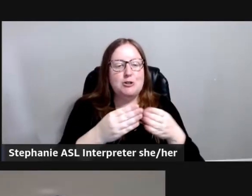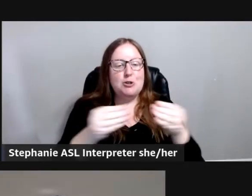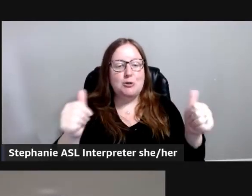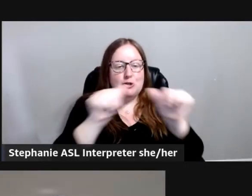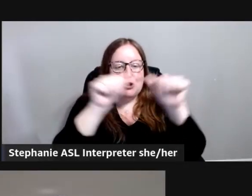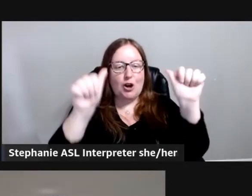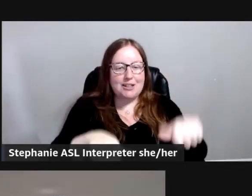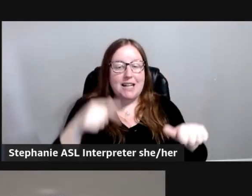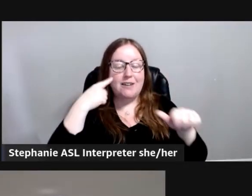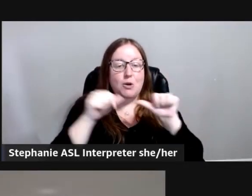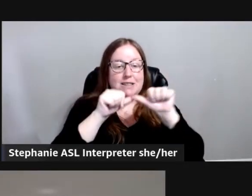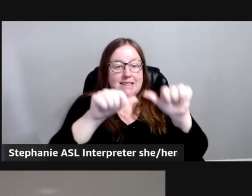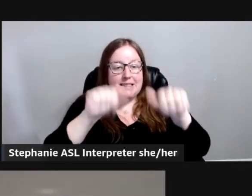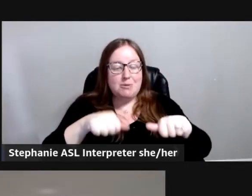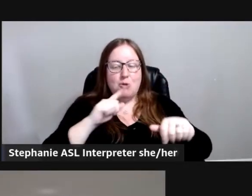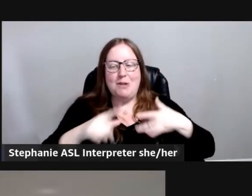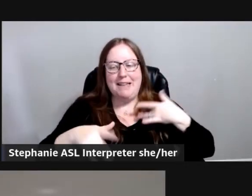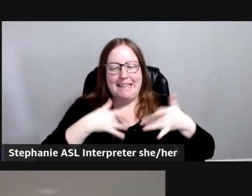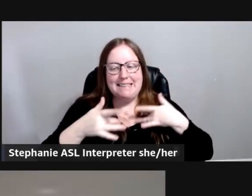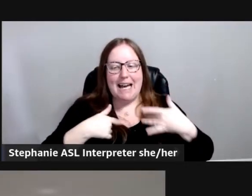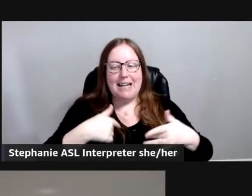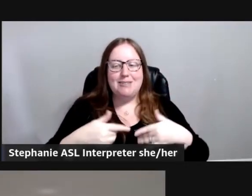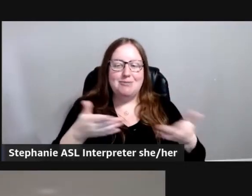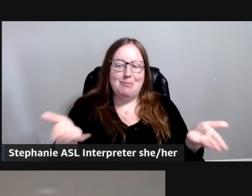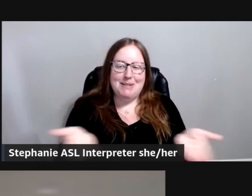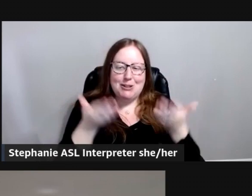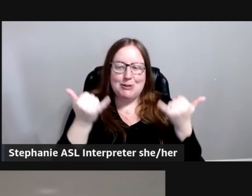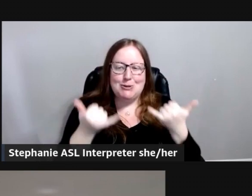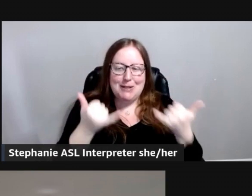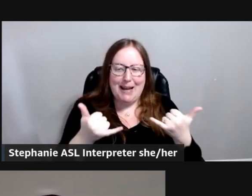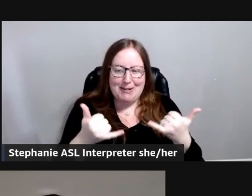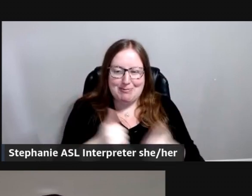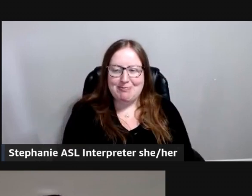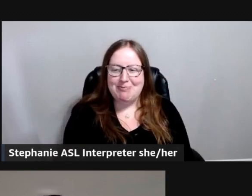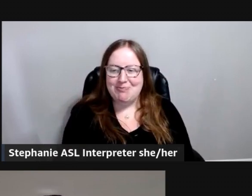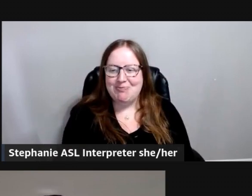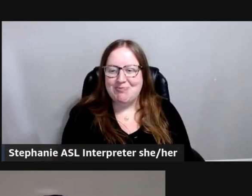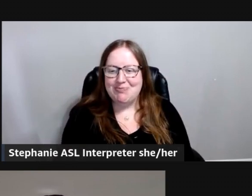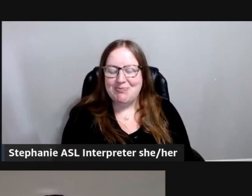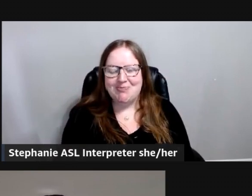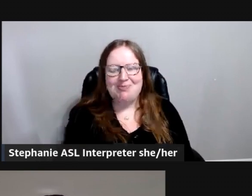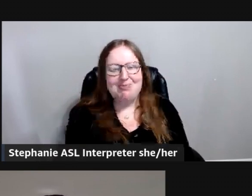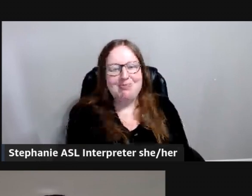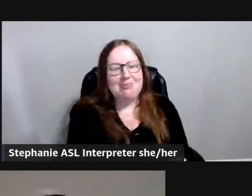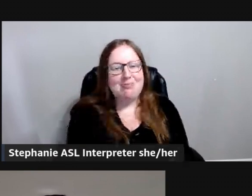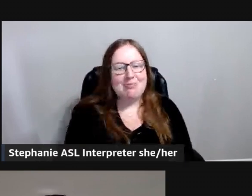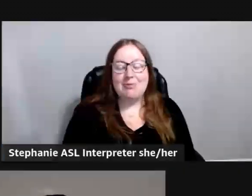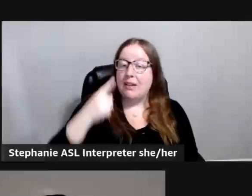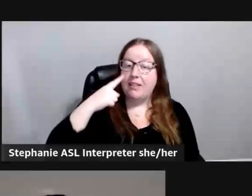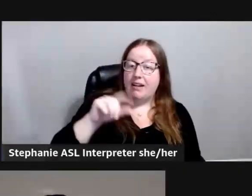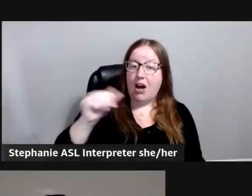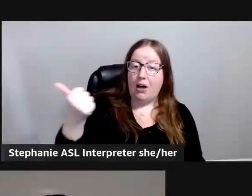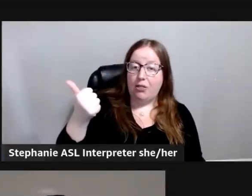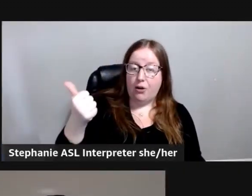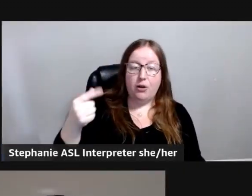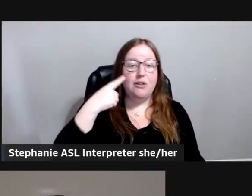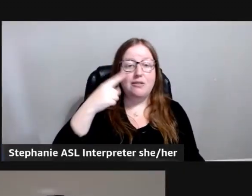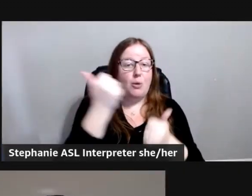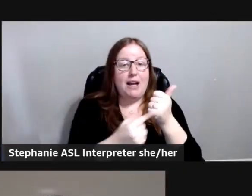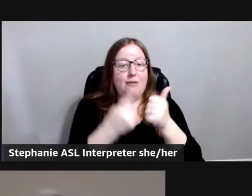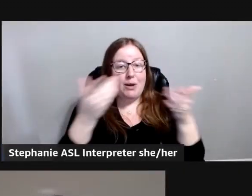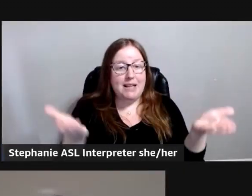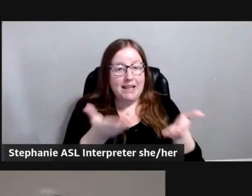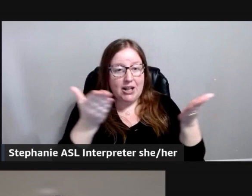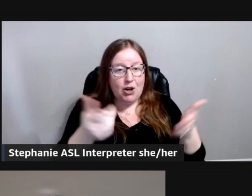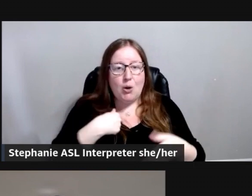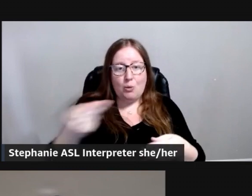sustainability. Super excited to be part of this conversation today. Yeah, so I think the other note is for everybody out there, we're